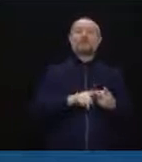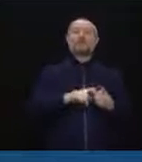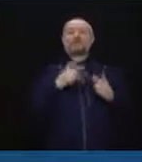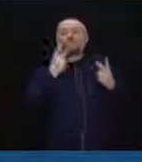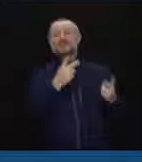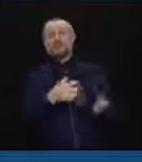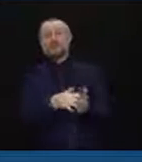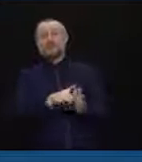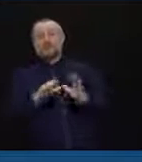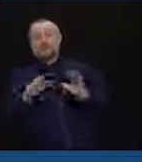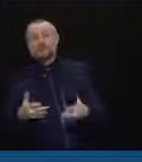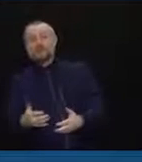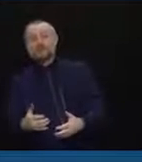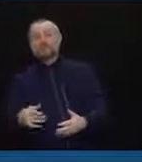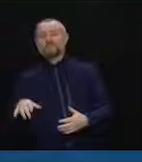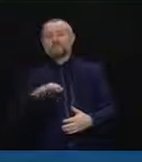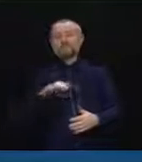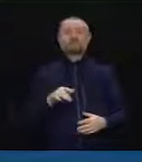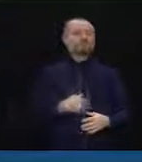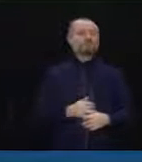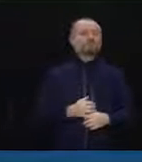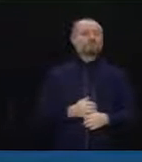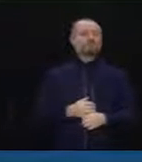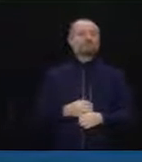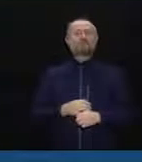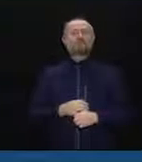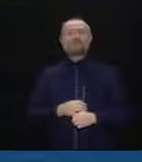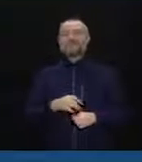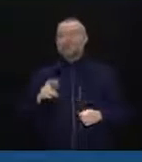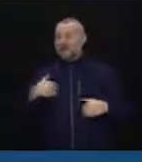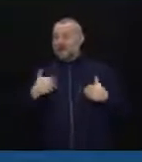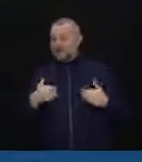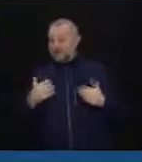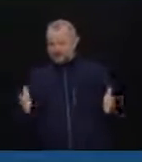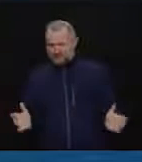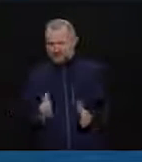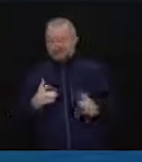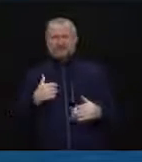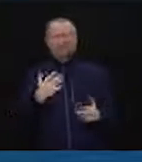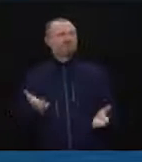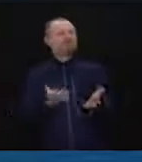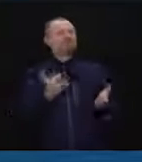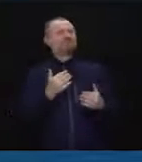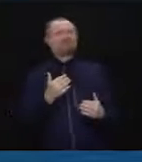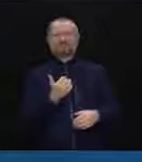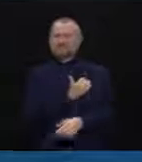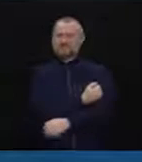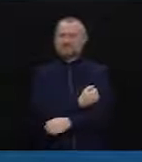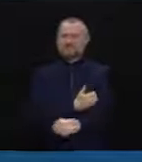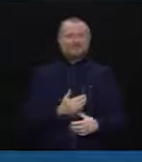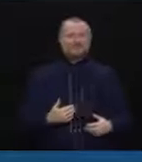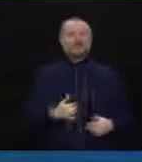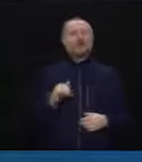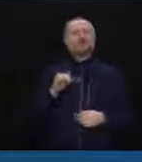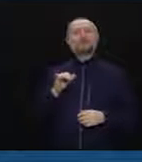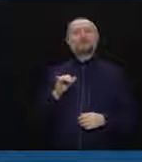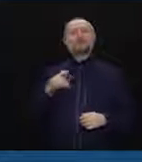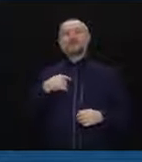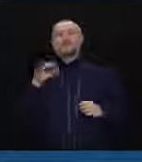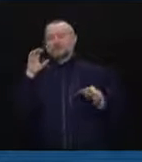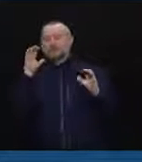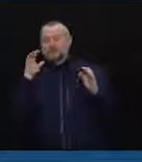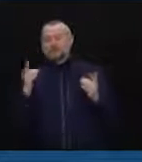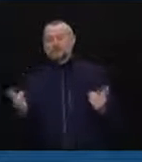going to get more young people vaccinated, hopefully. I need everybody on board with that. Also, we're waiting to hear about vaccines being available for the younger